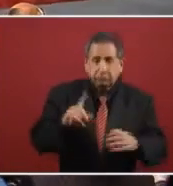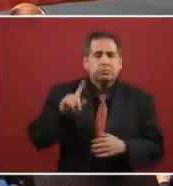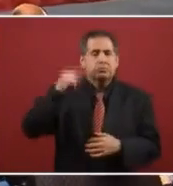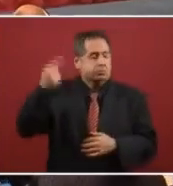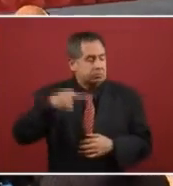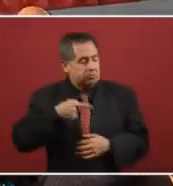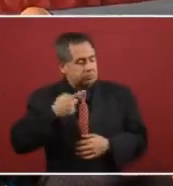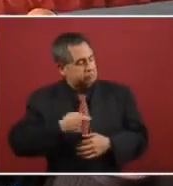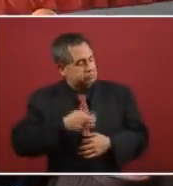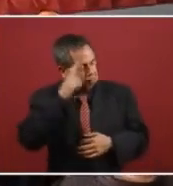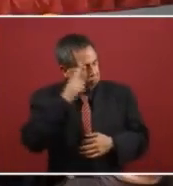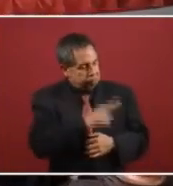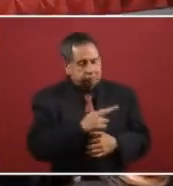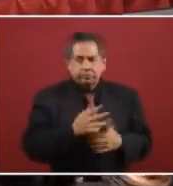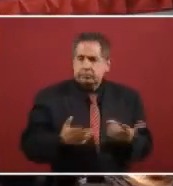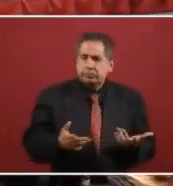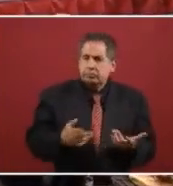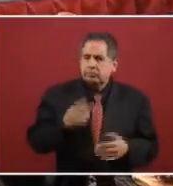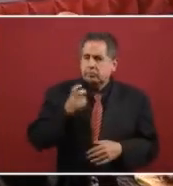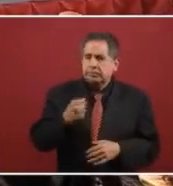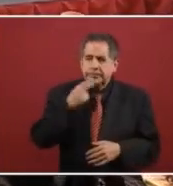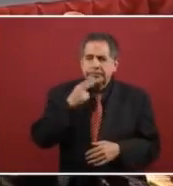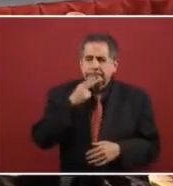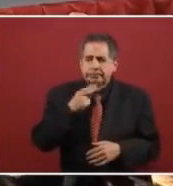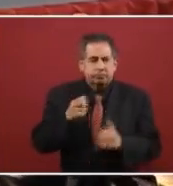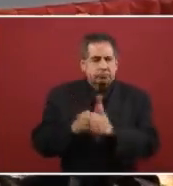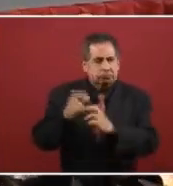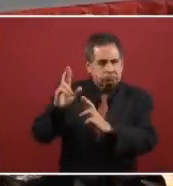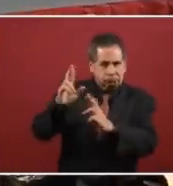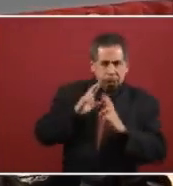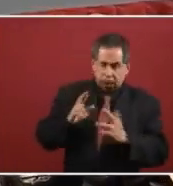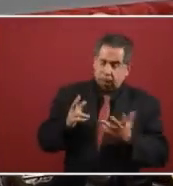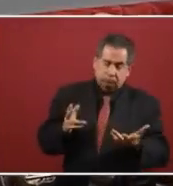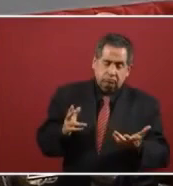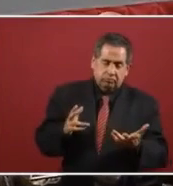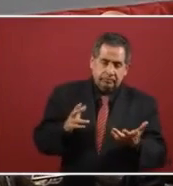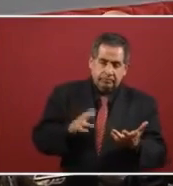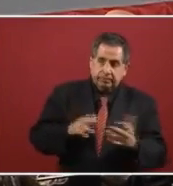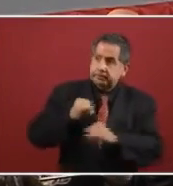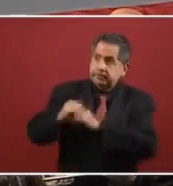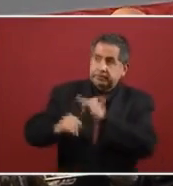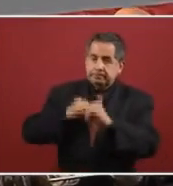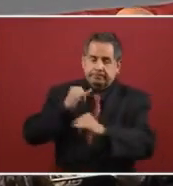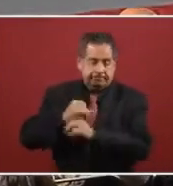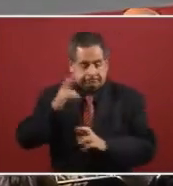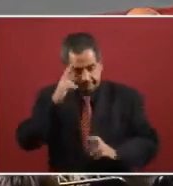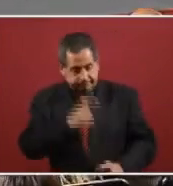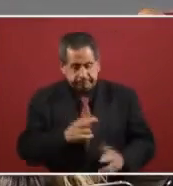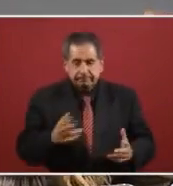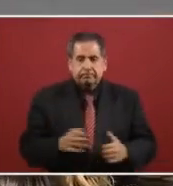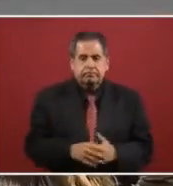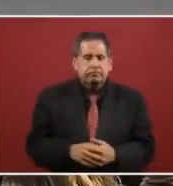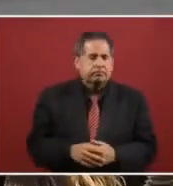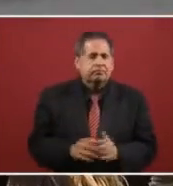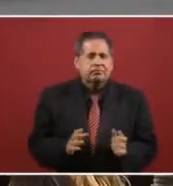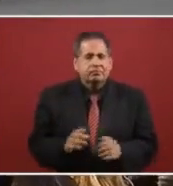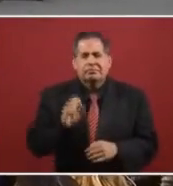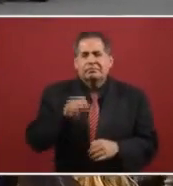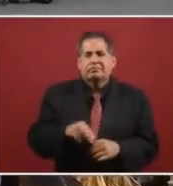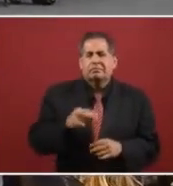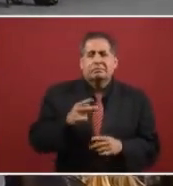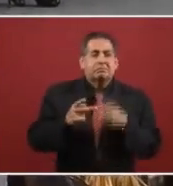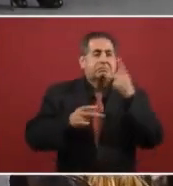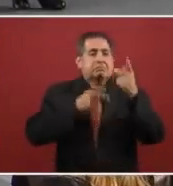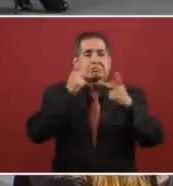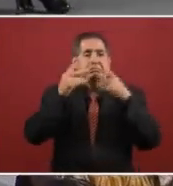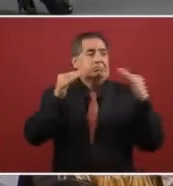Se adquiere you acquire lots of en el respect ámbito internacional. in the international